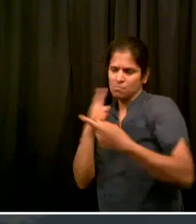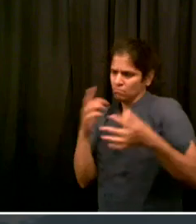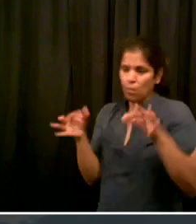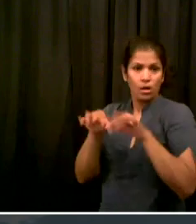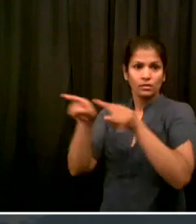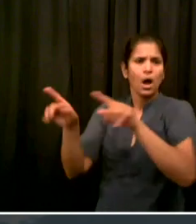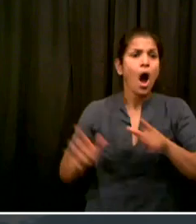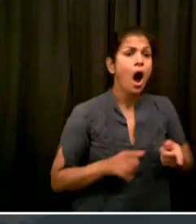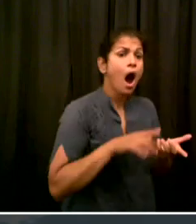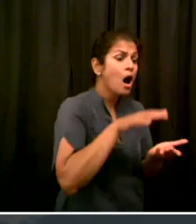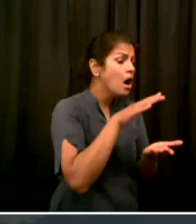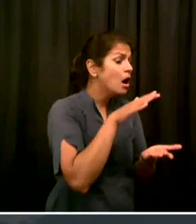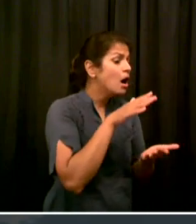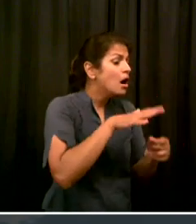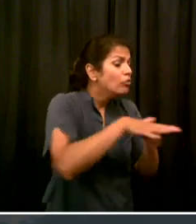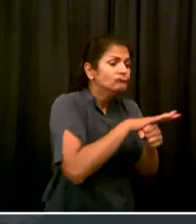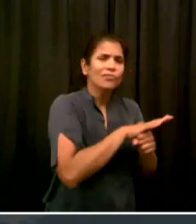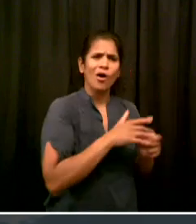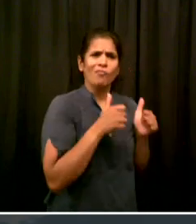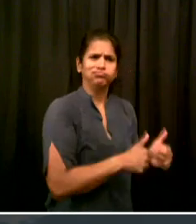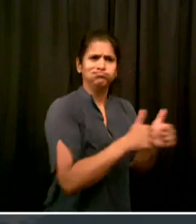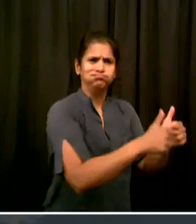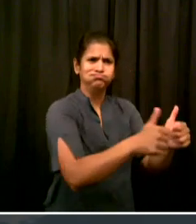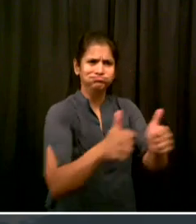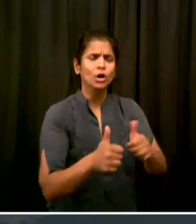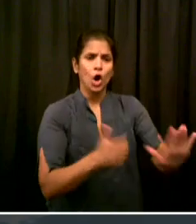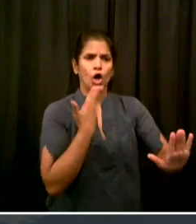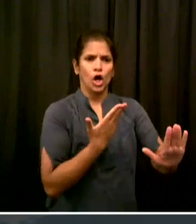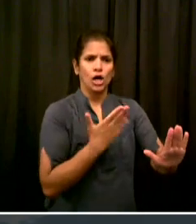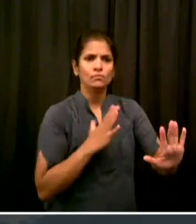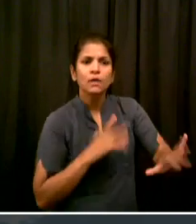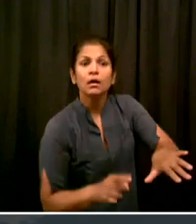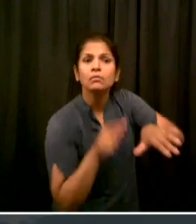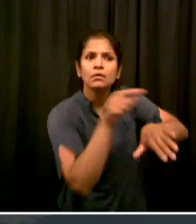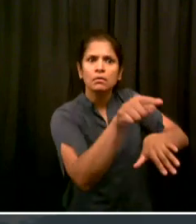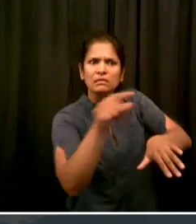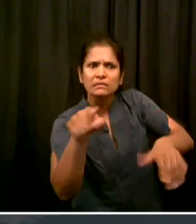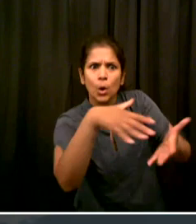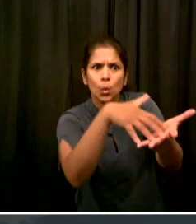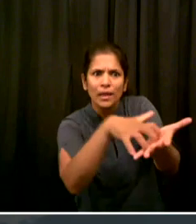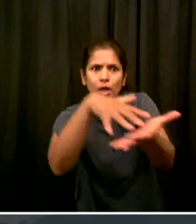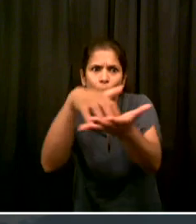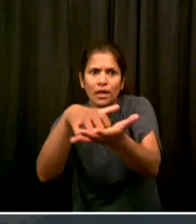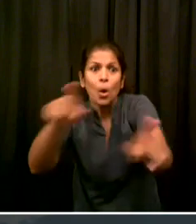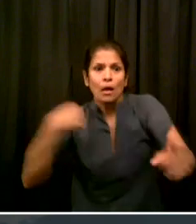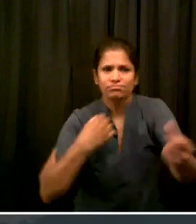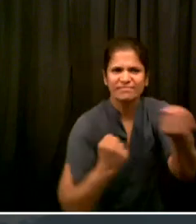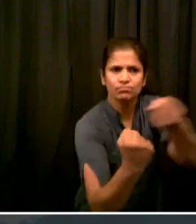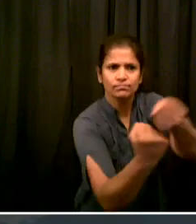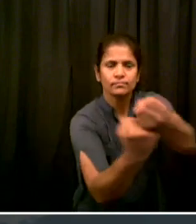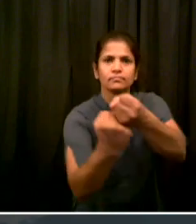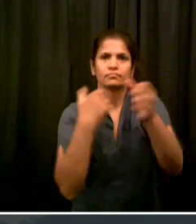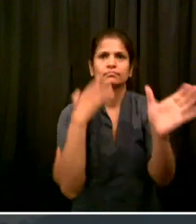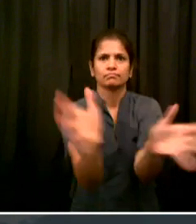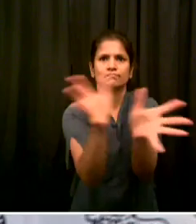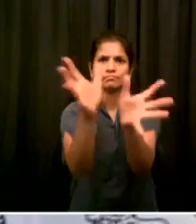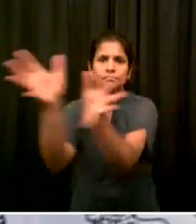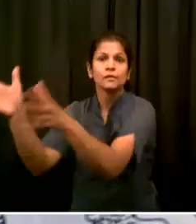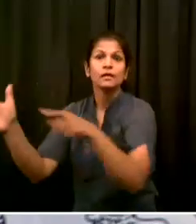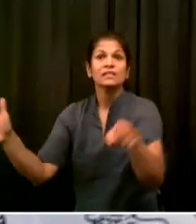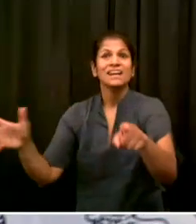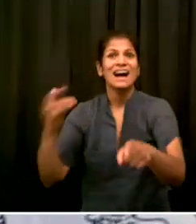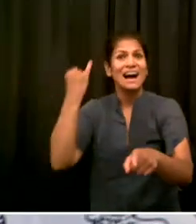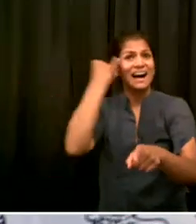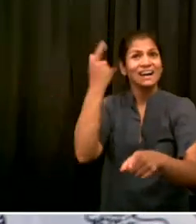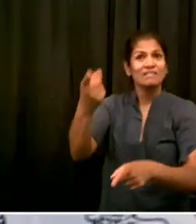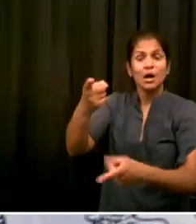space and look for good options for them. So we heard the voices of folks who called for this change. We're acting